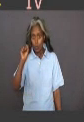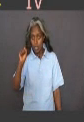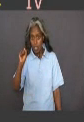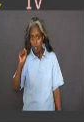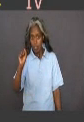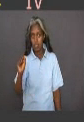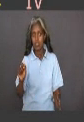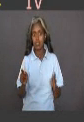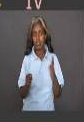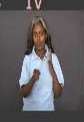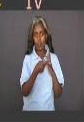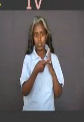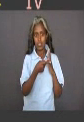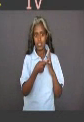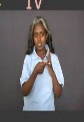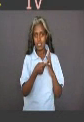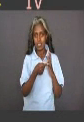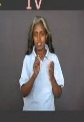cosine in the fourth.